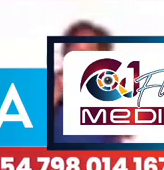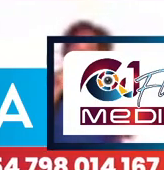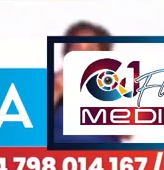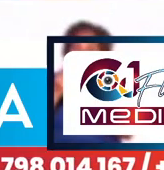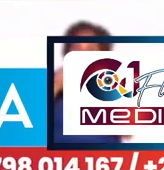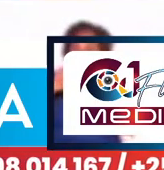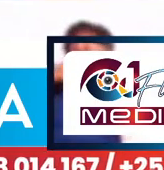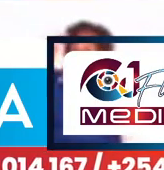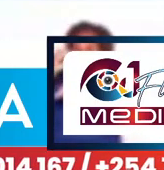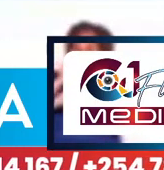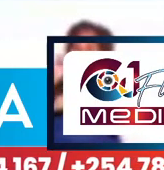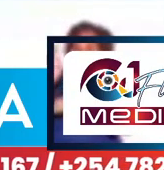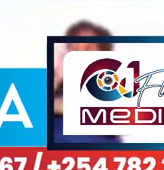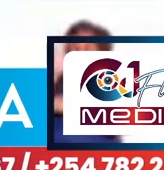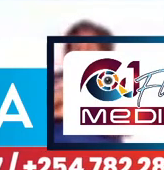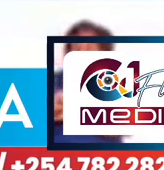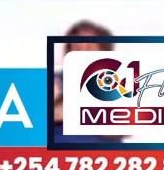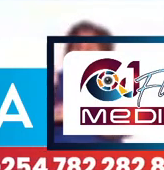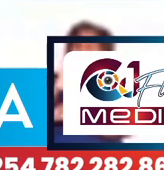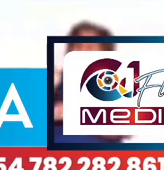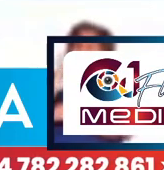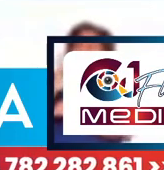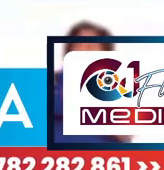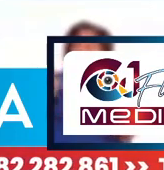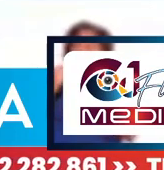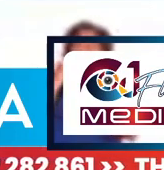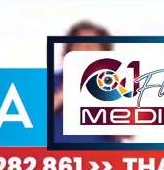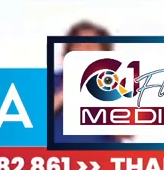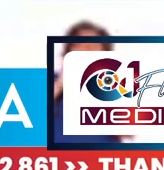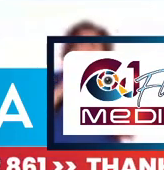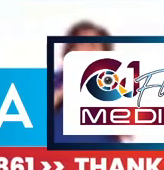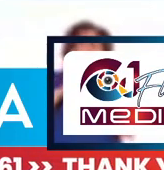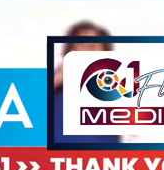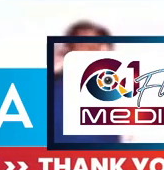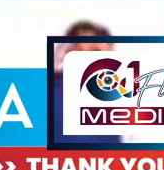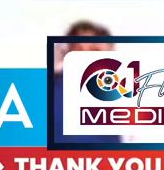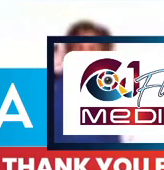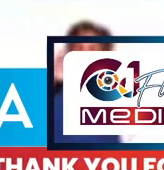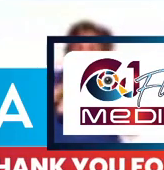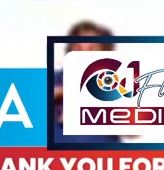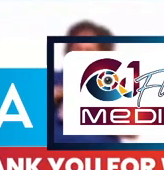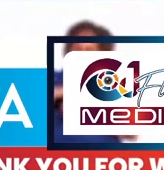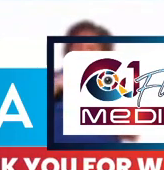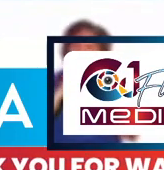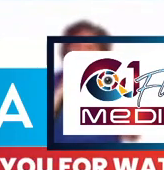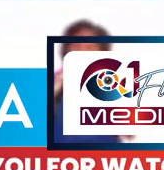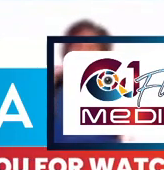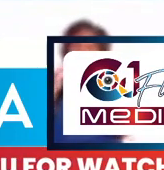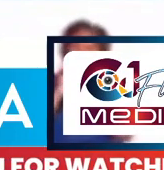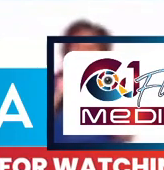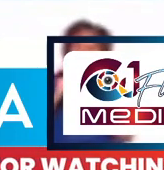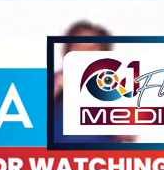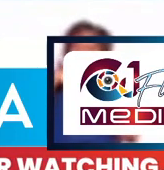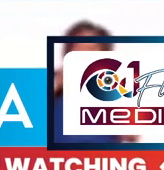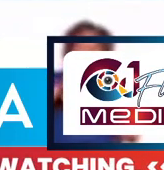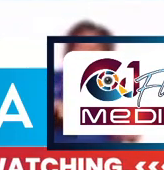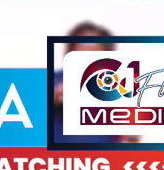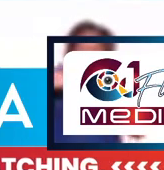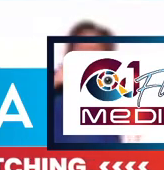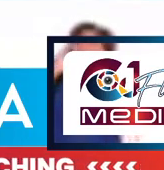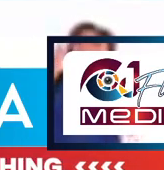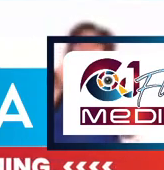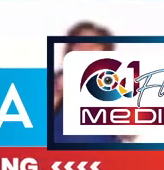Africa, Baraton, where we do a lot of studies in all areas, all levels, and we have discovered that family is